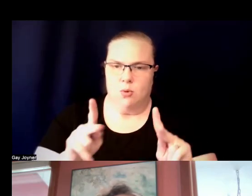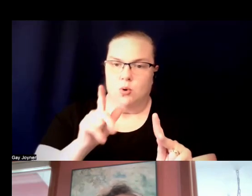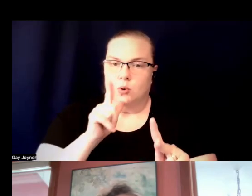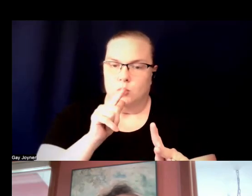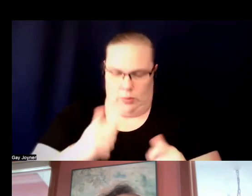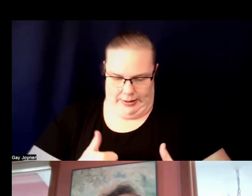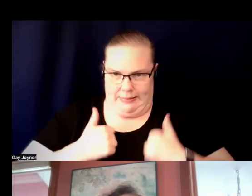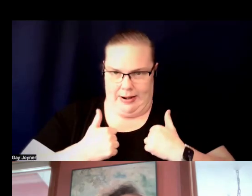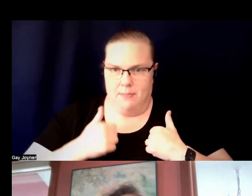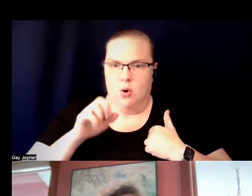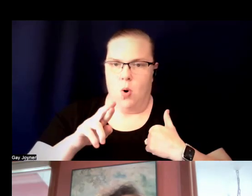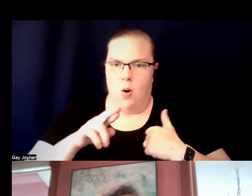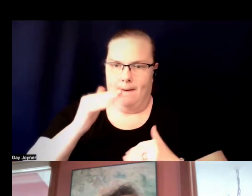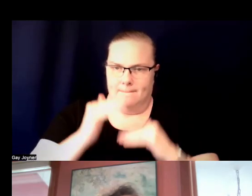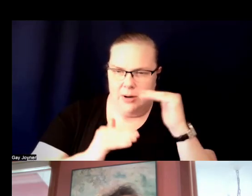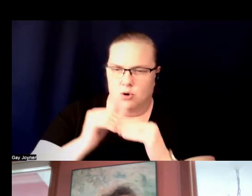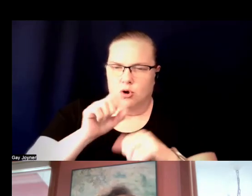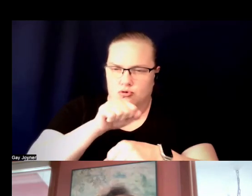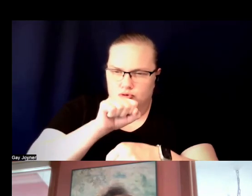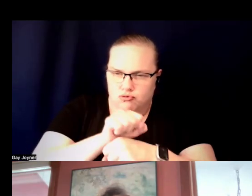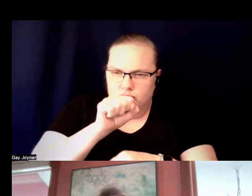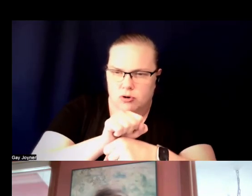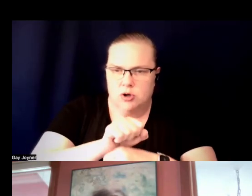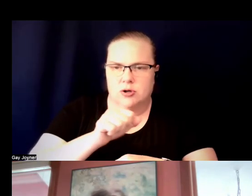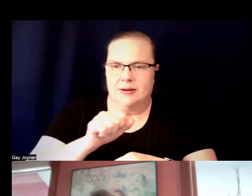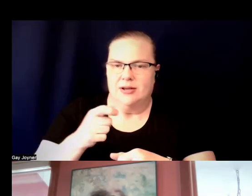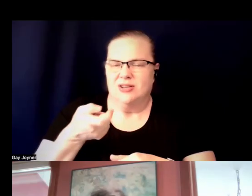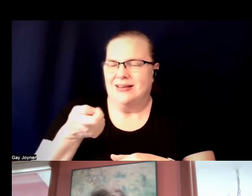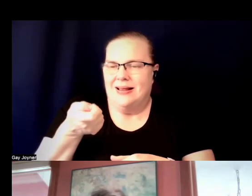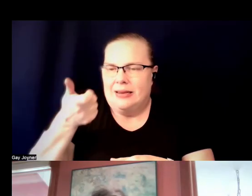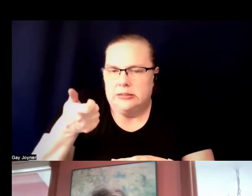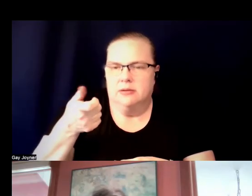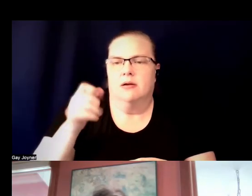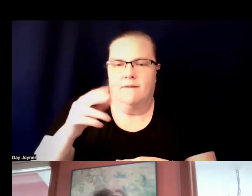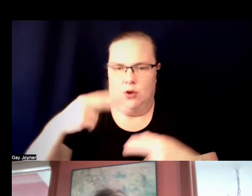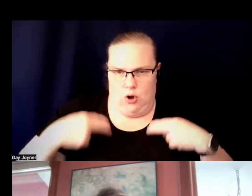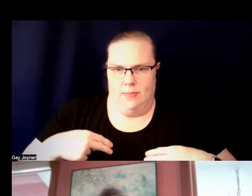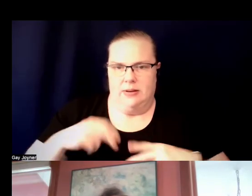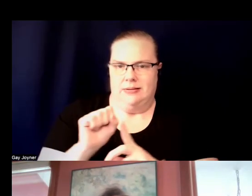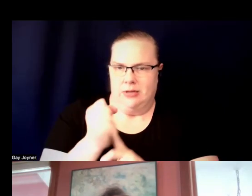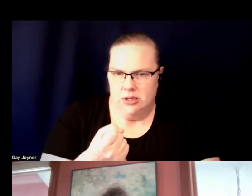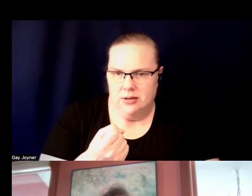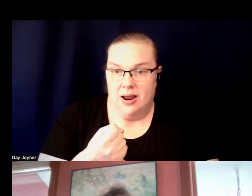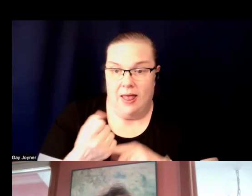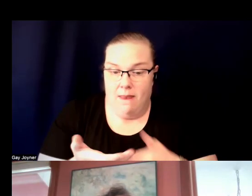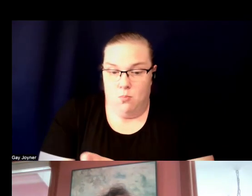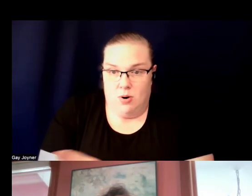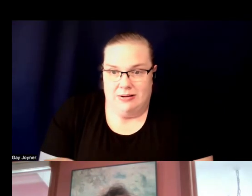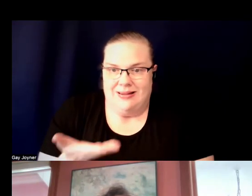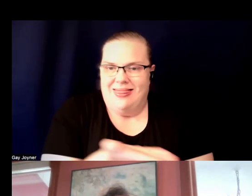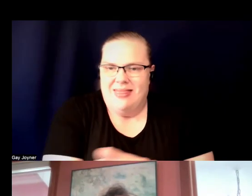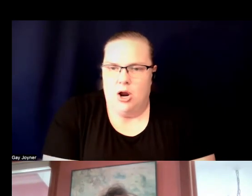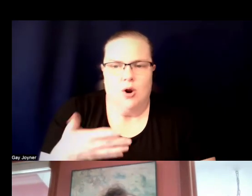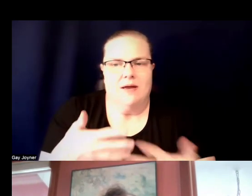a hint of the human condition. The presence of the individual is always there, even when the individual